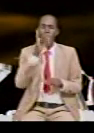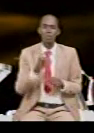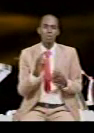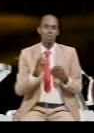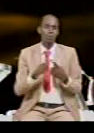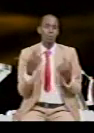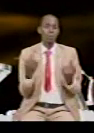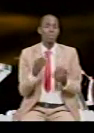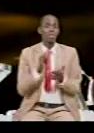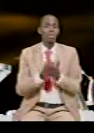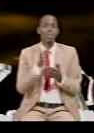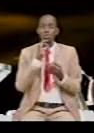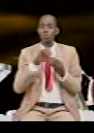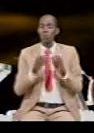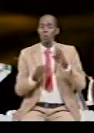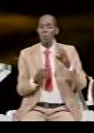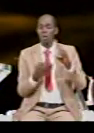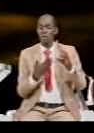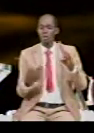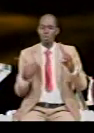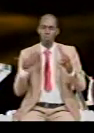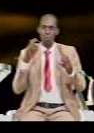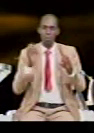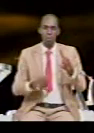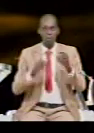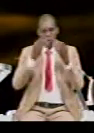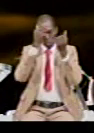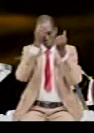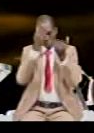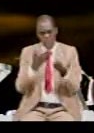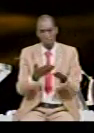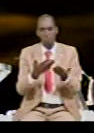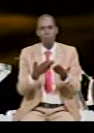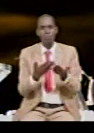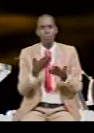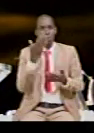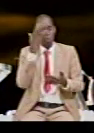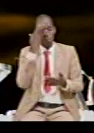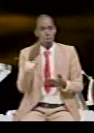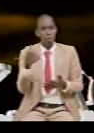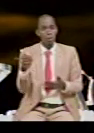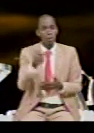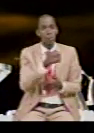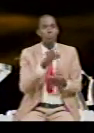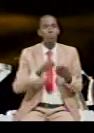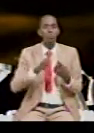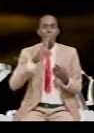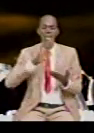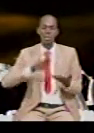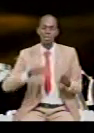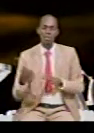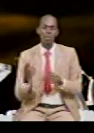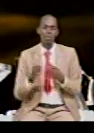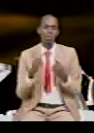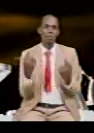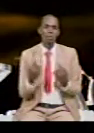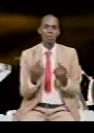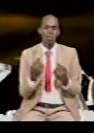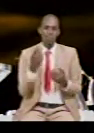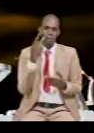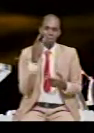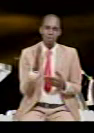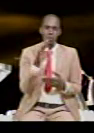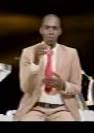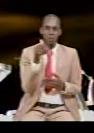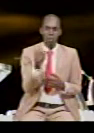number one thing we need to obey. Reckon yourself to be dead to sin. Count yourself as